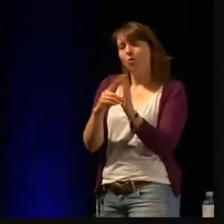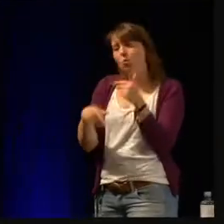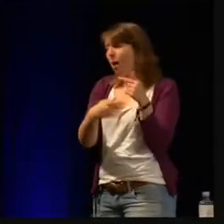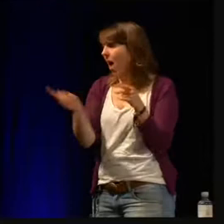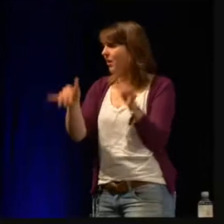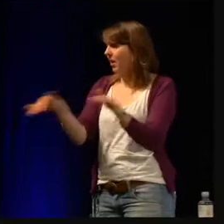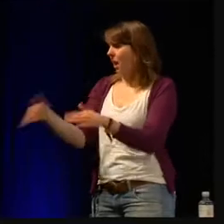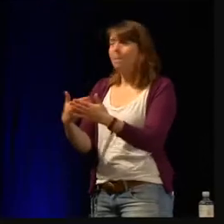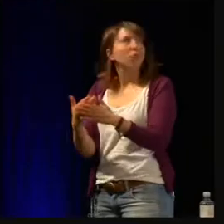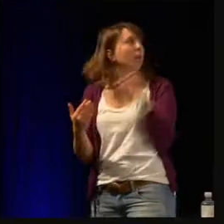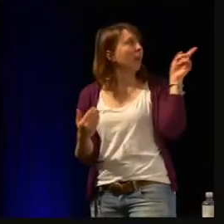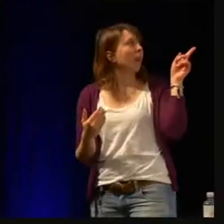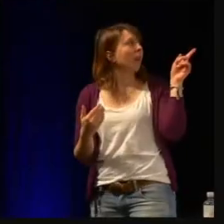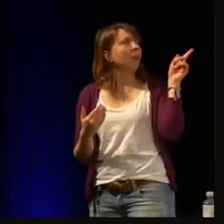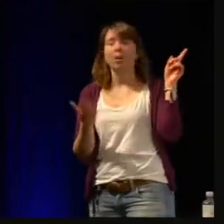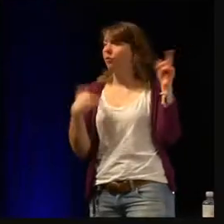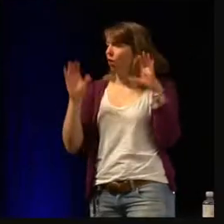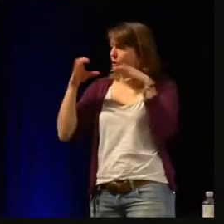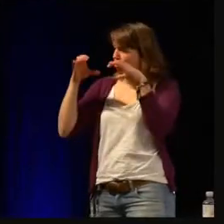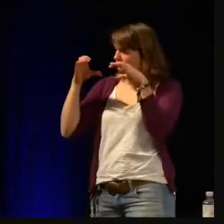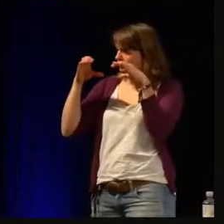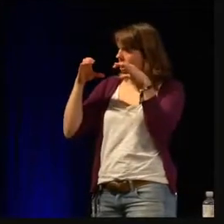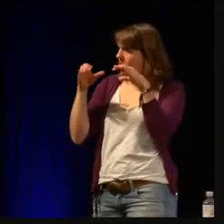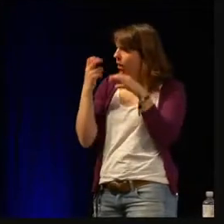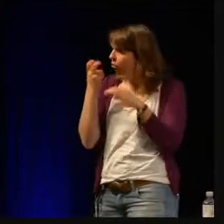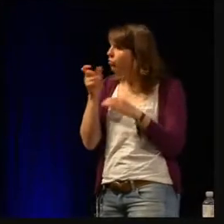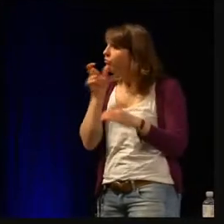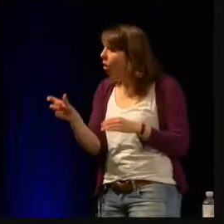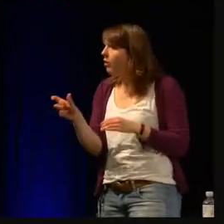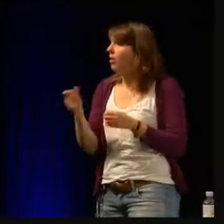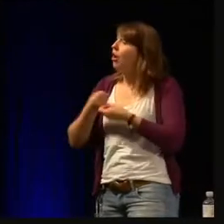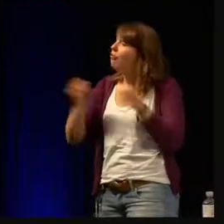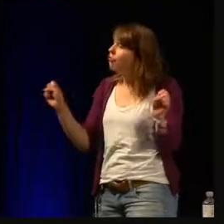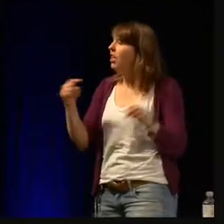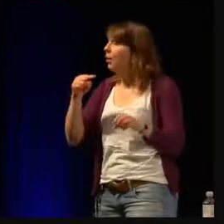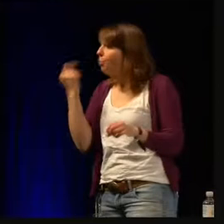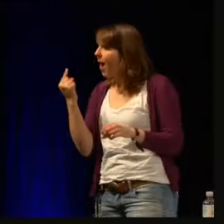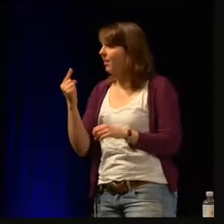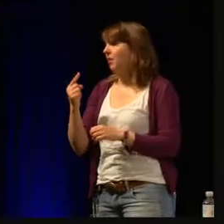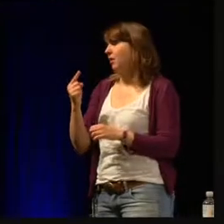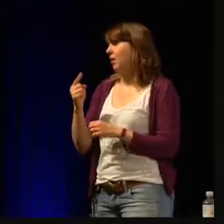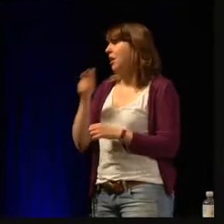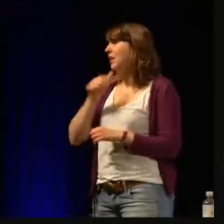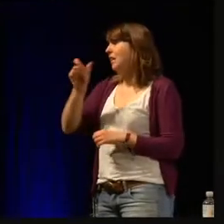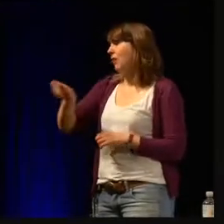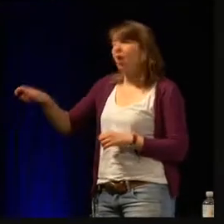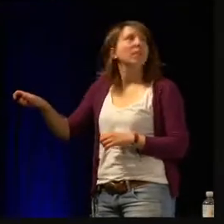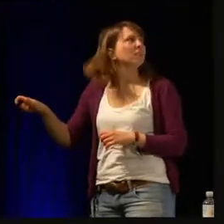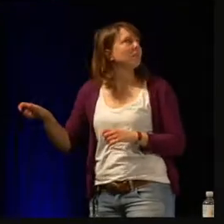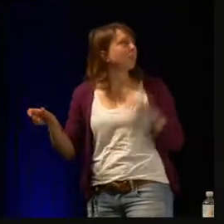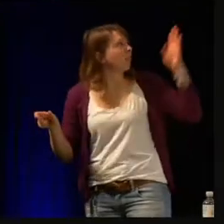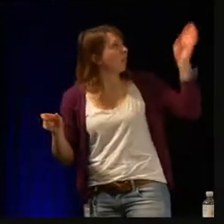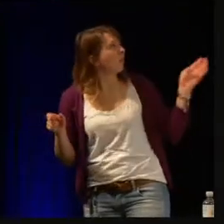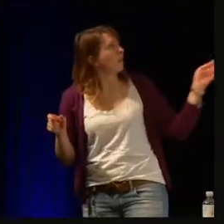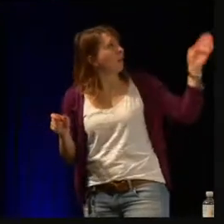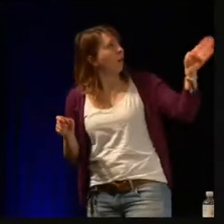everywhere. This is an example from Google. We were searching for three white teenagers on the left, and on the right we were